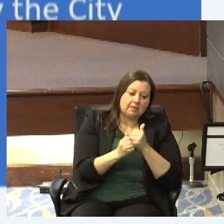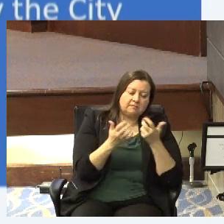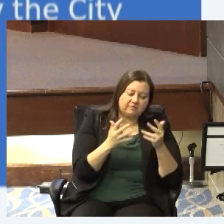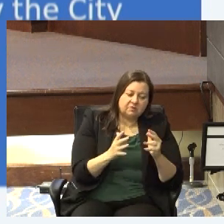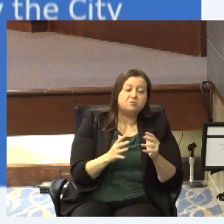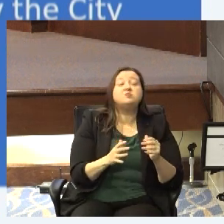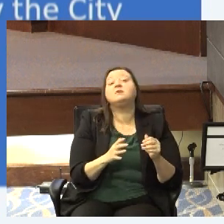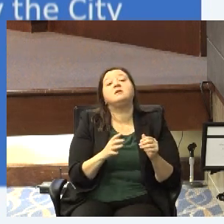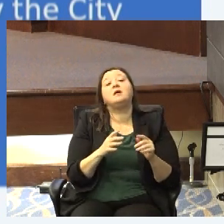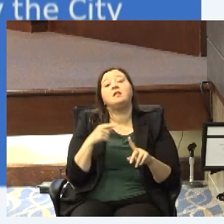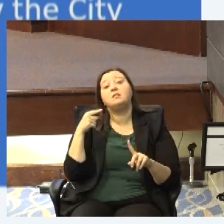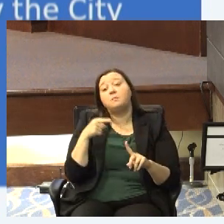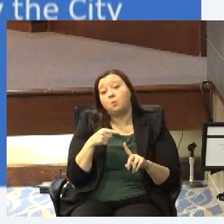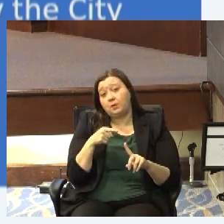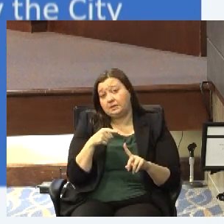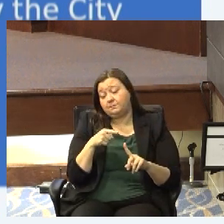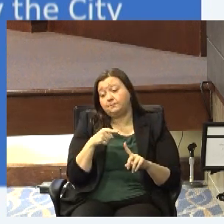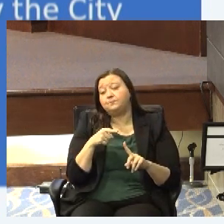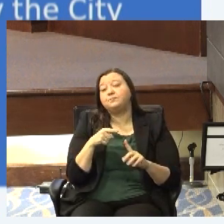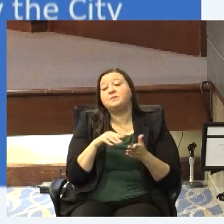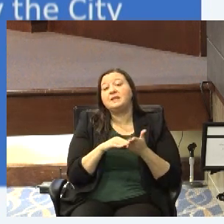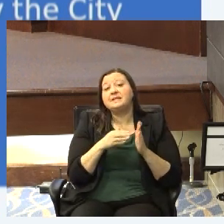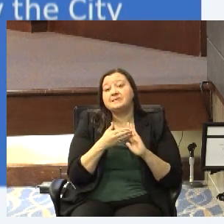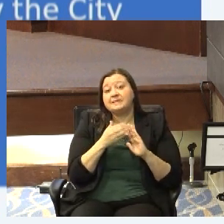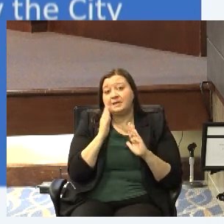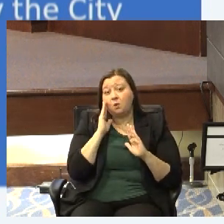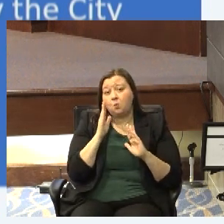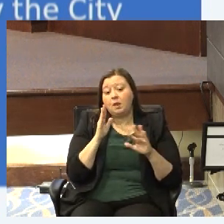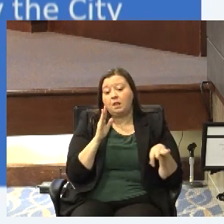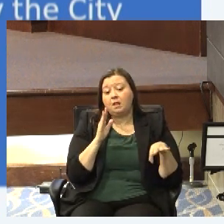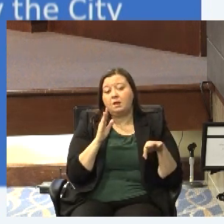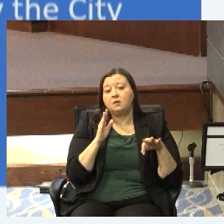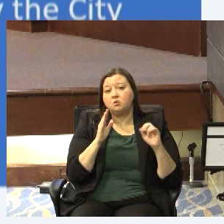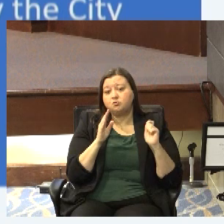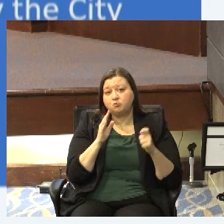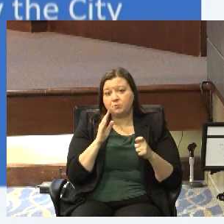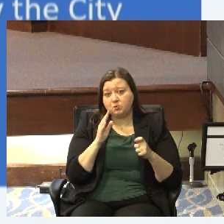The basic deal point is that the city would contribute out of TERS 4